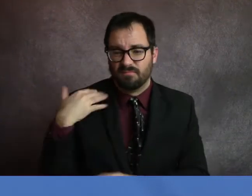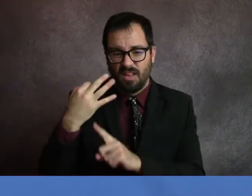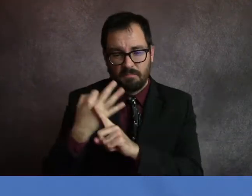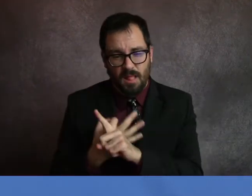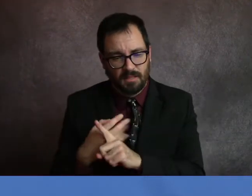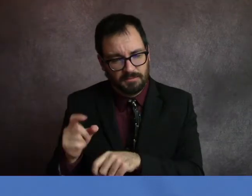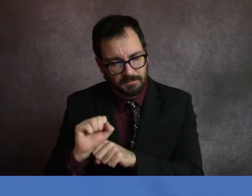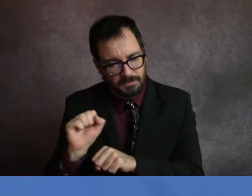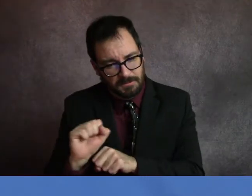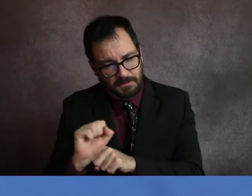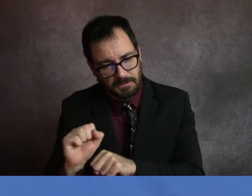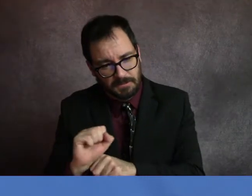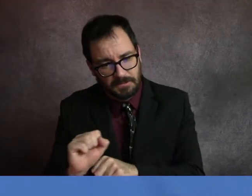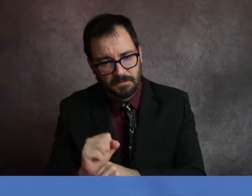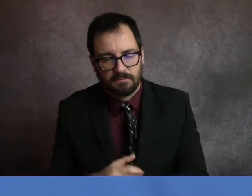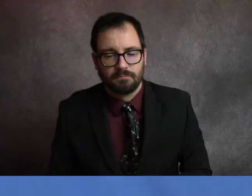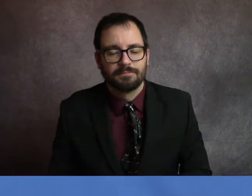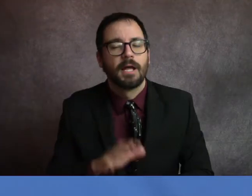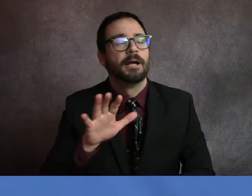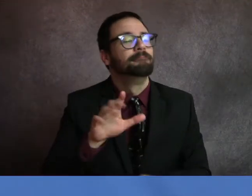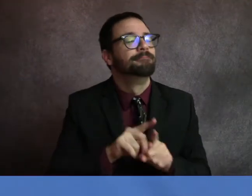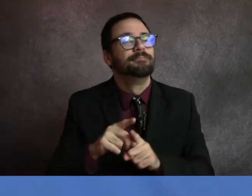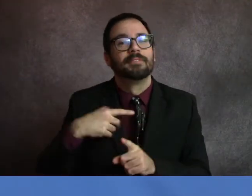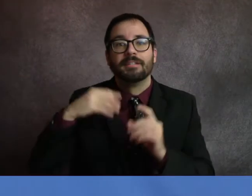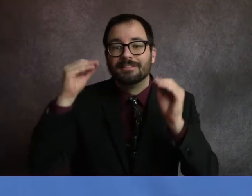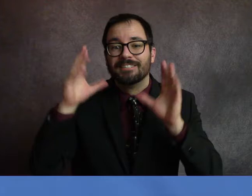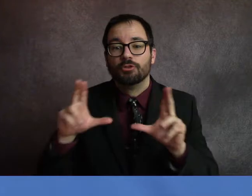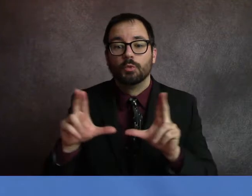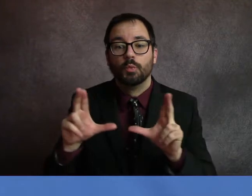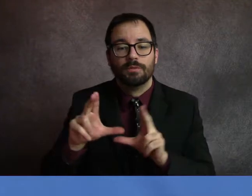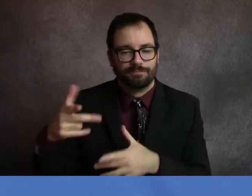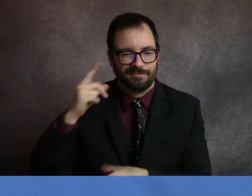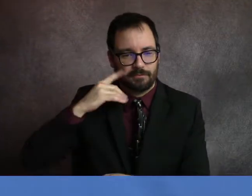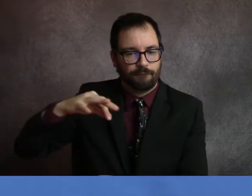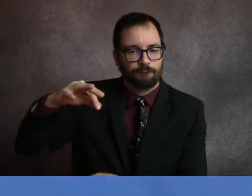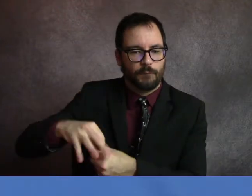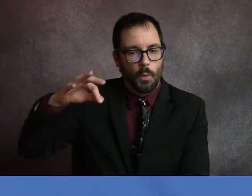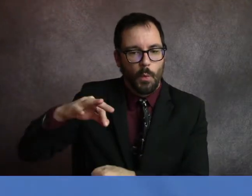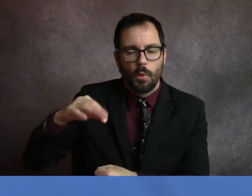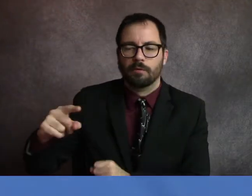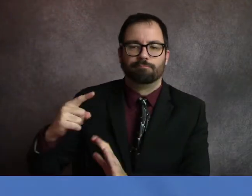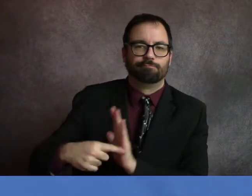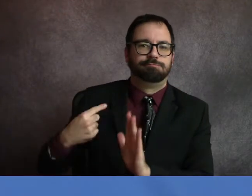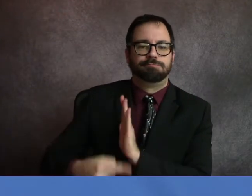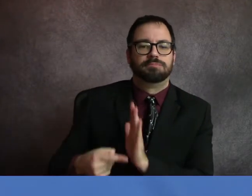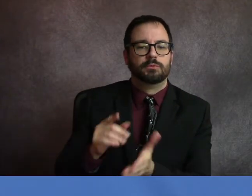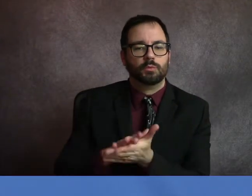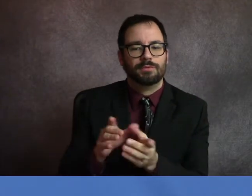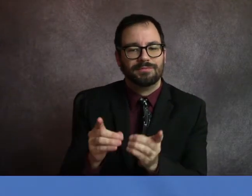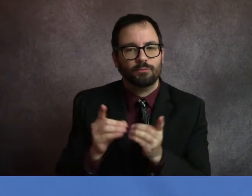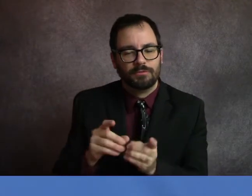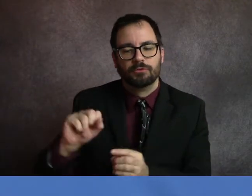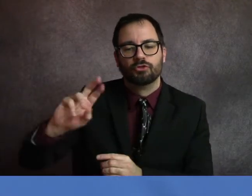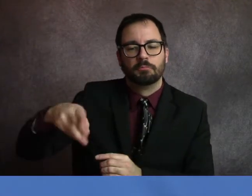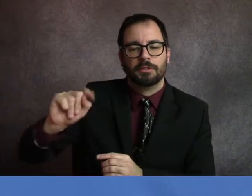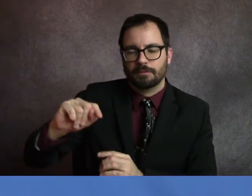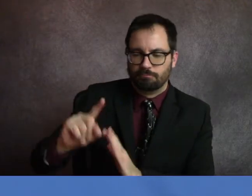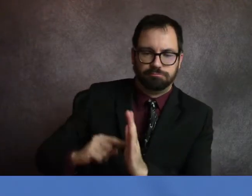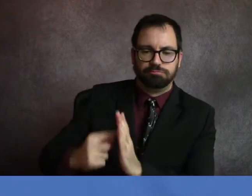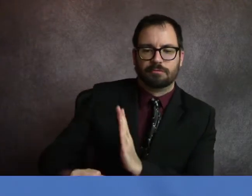teachers union took yesterday criticizing the district and the superintendent. That action doesn't help our collective efforts during this critical